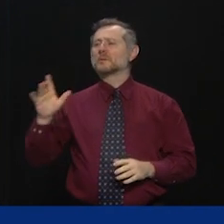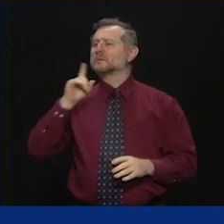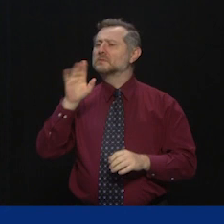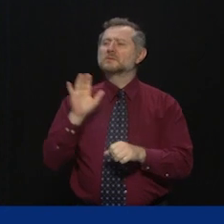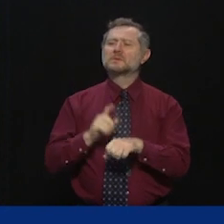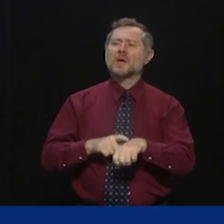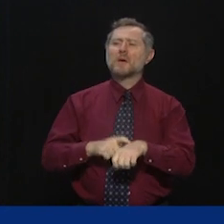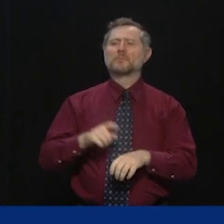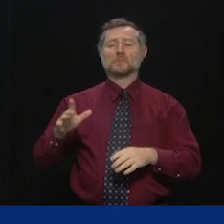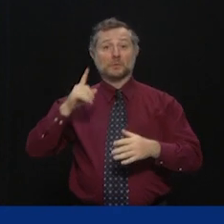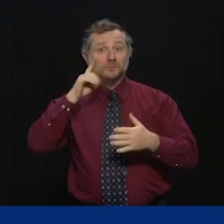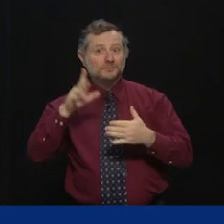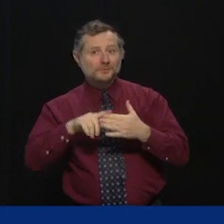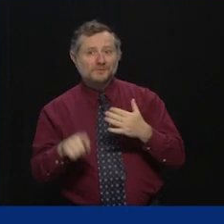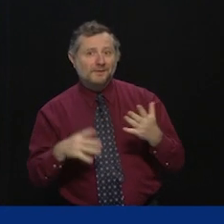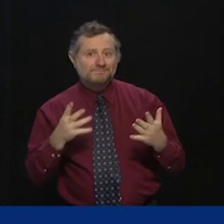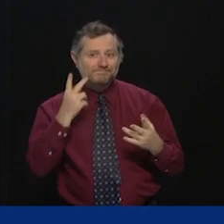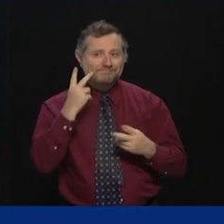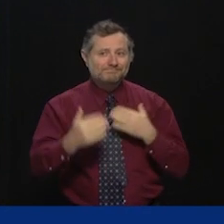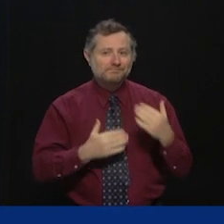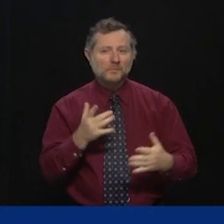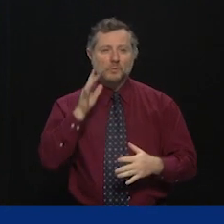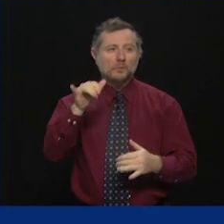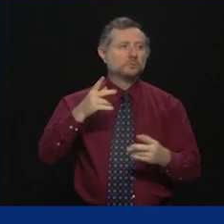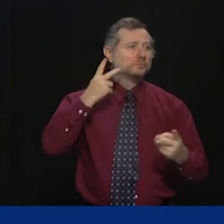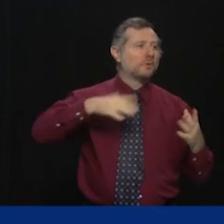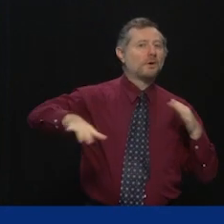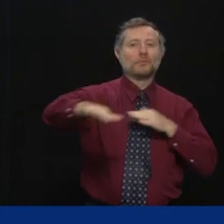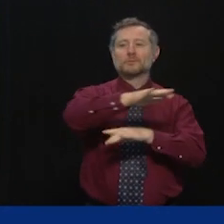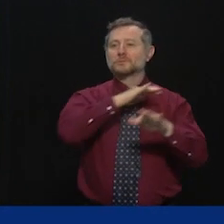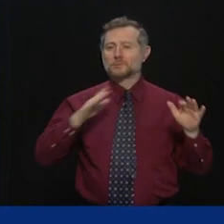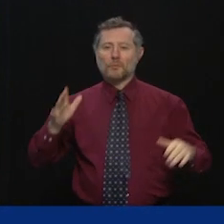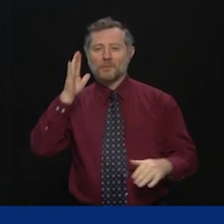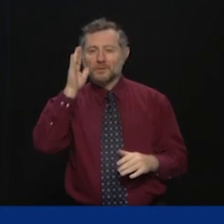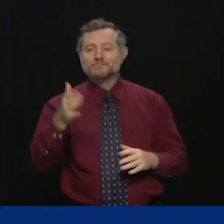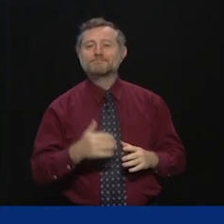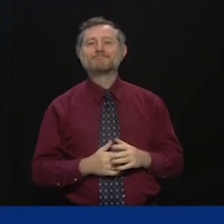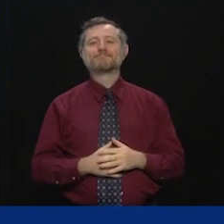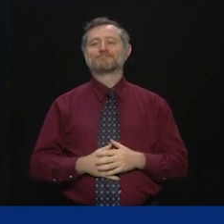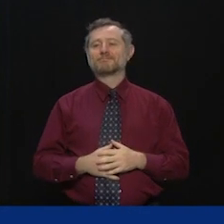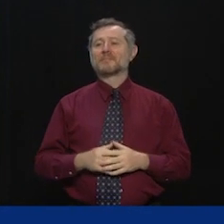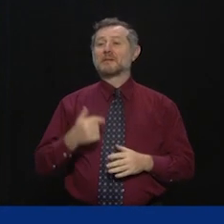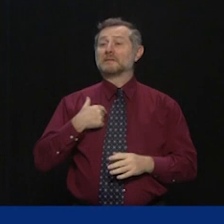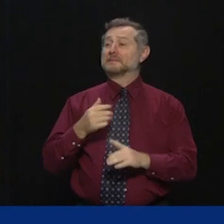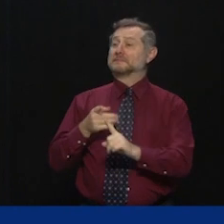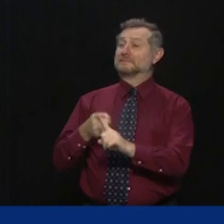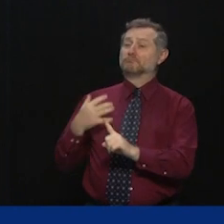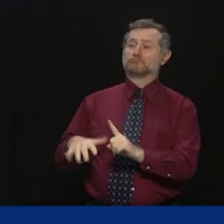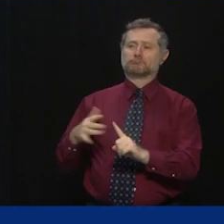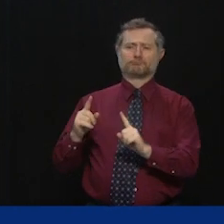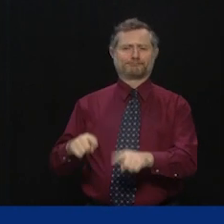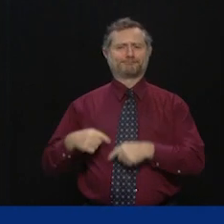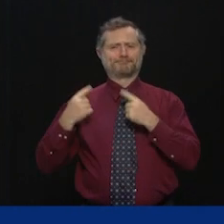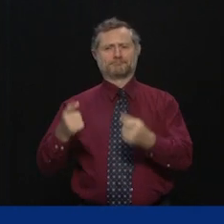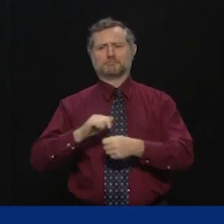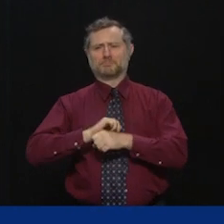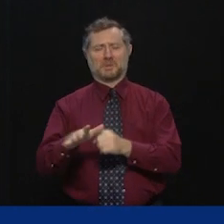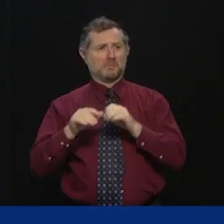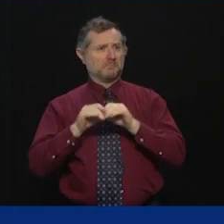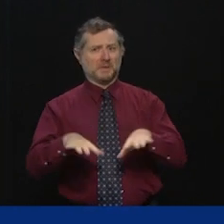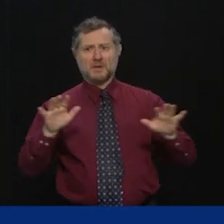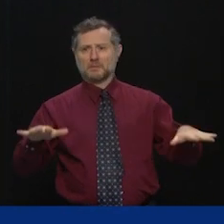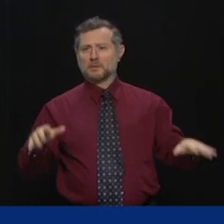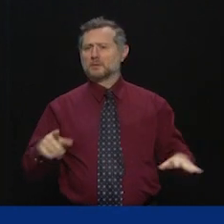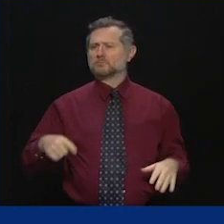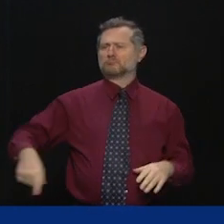is going to be ever present and omnipresent as he's been. He is someone who, from the beginning of this pandemic, who has touted the need